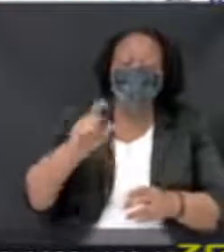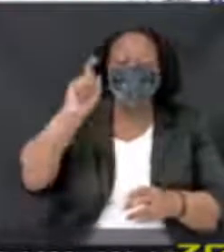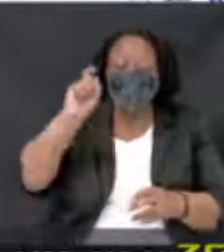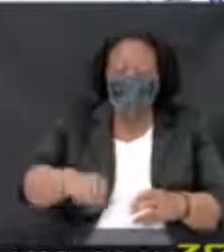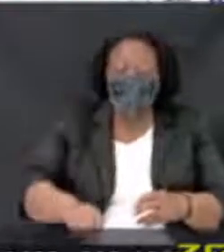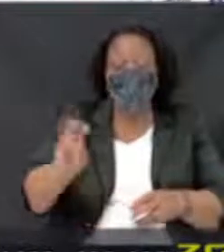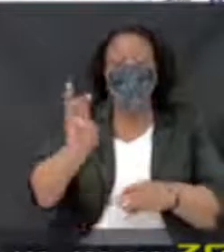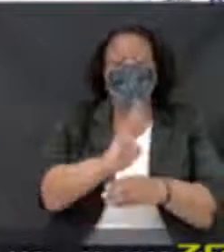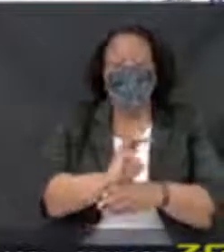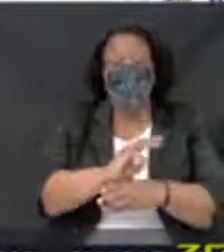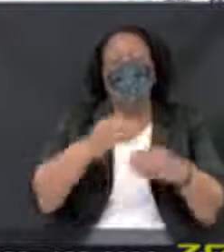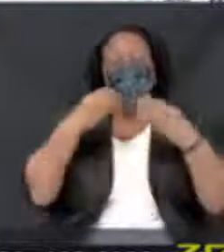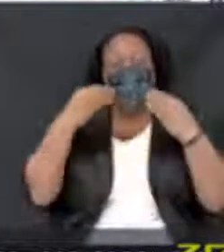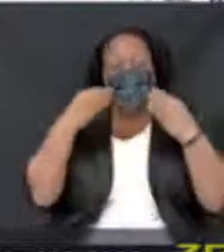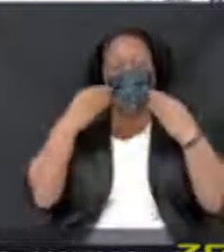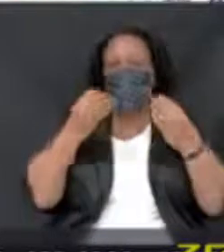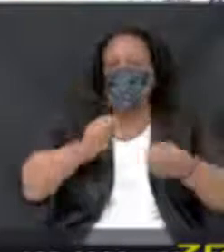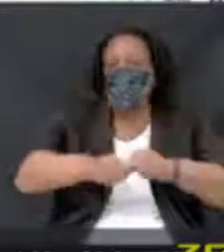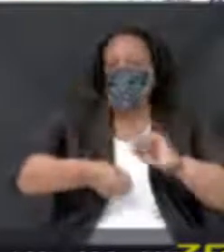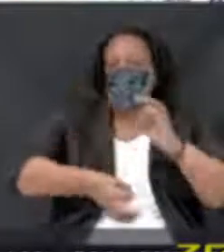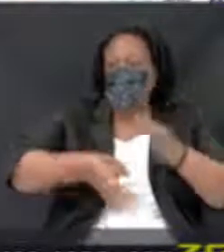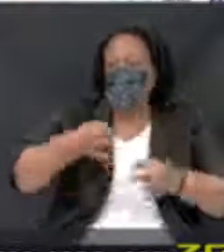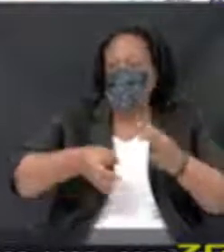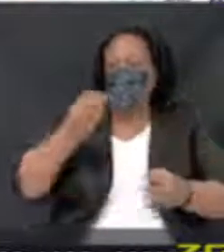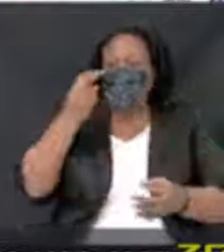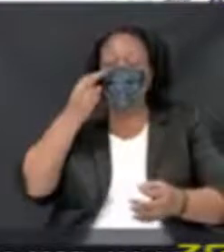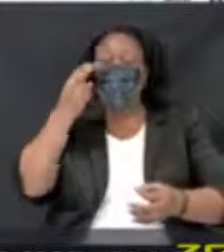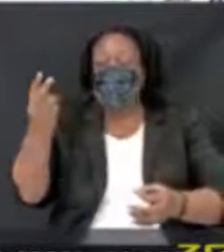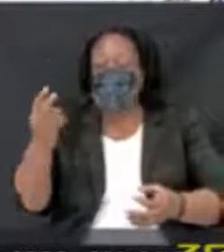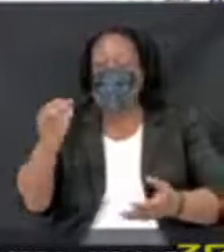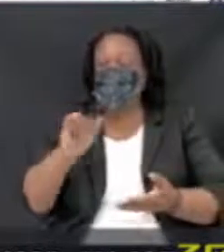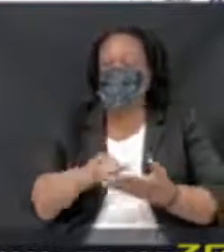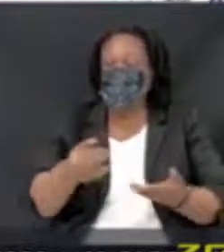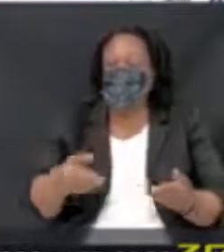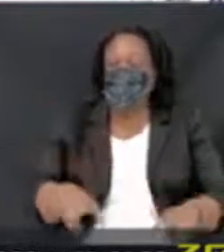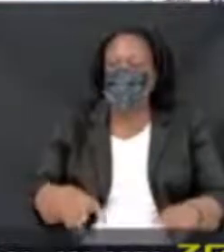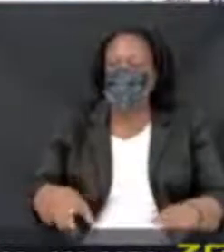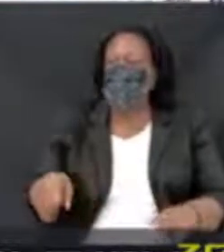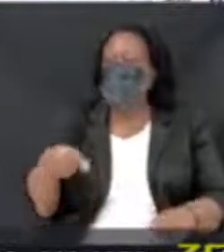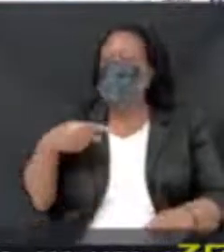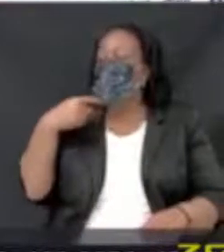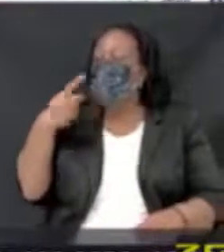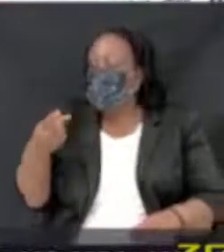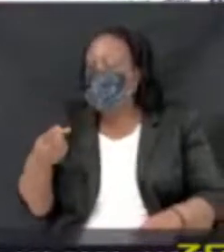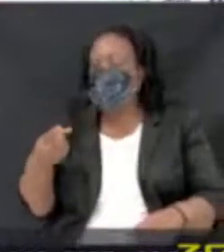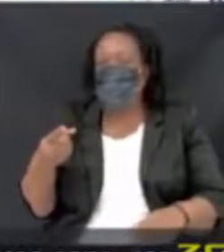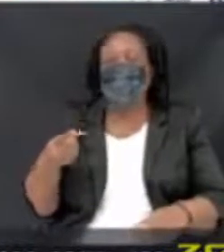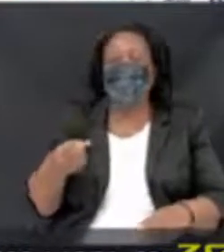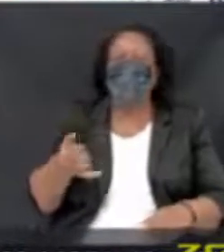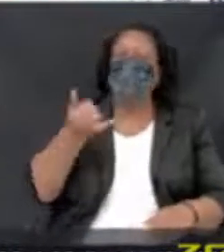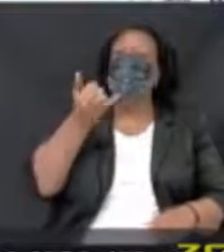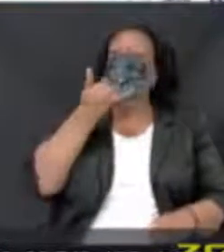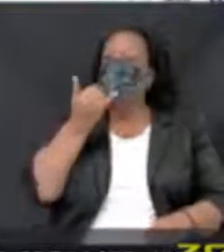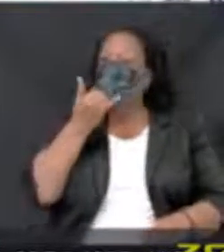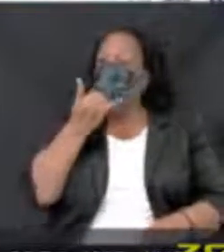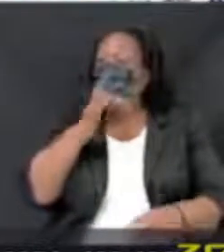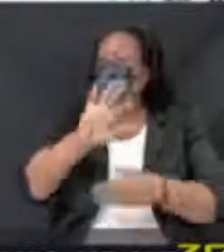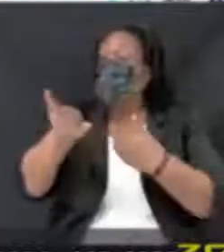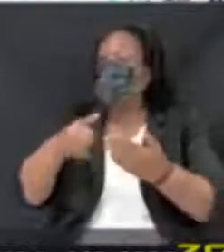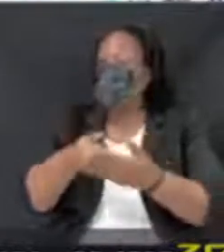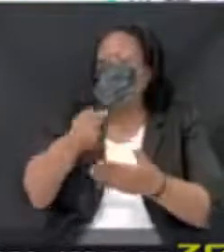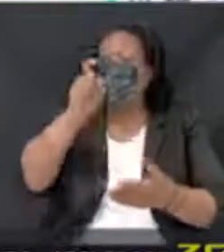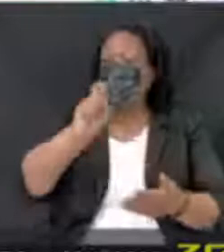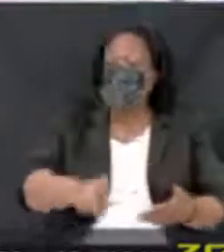take this opportunity to appeal to the tour operators, taxi operators, and the service providers in the tourism sector